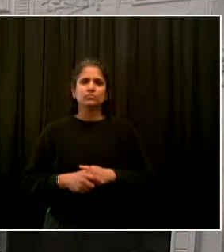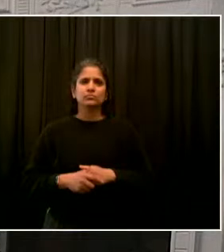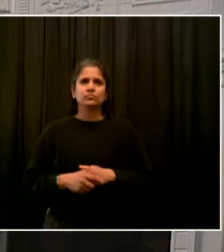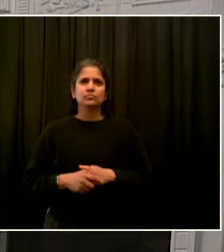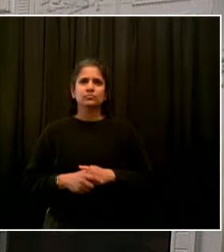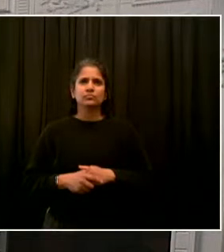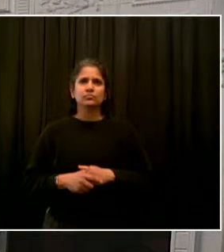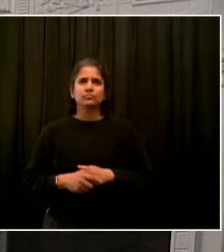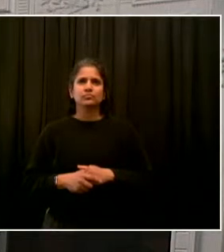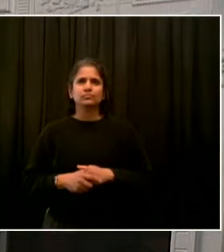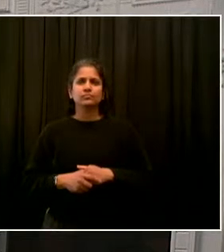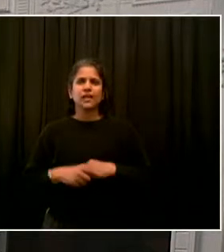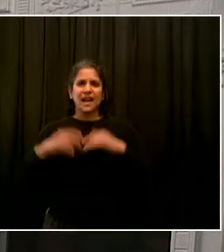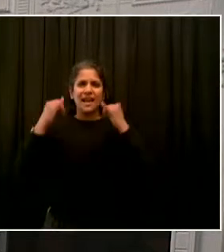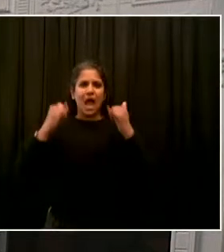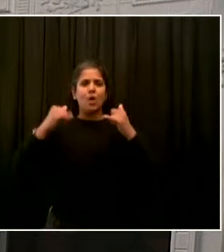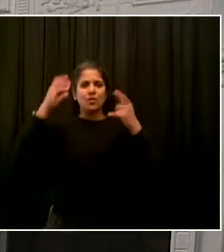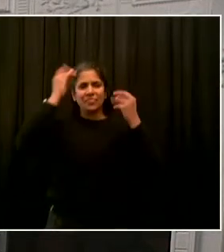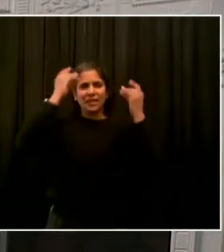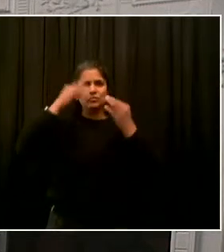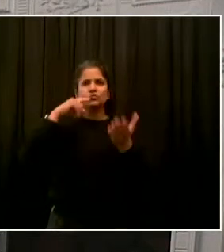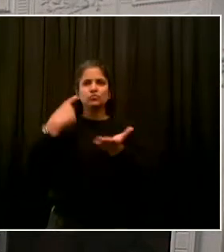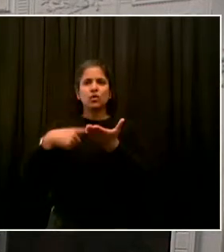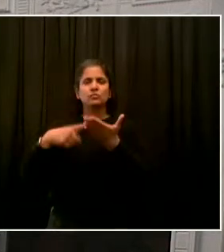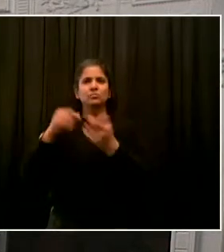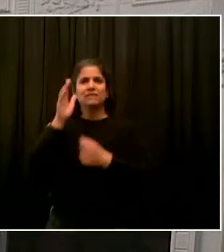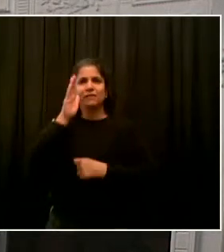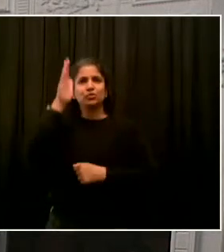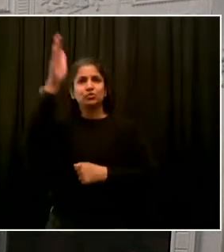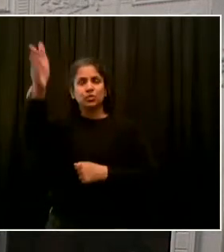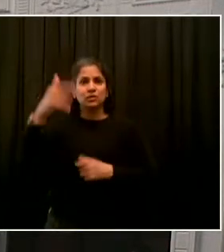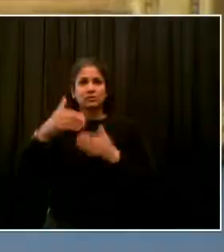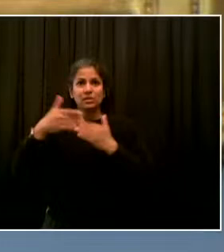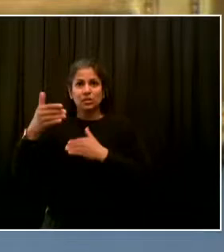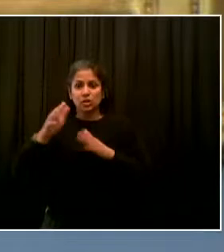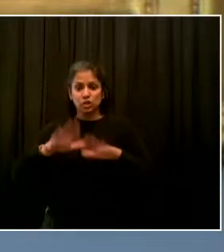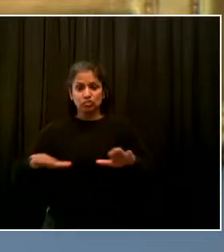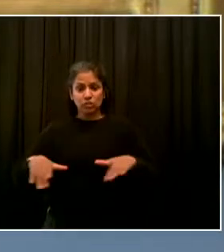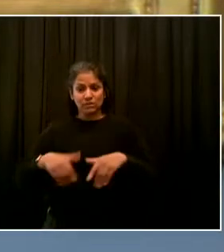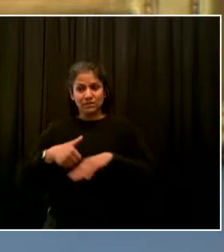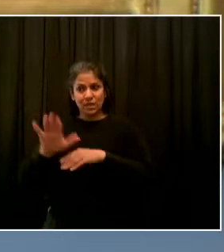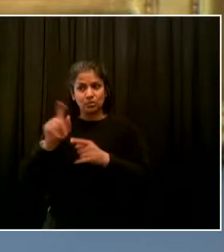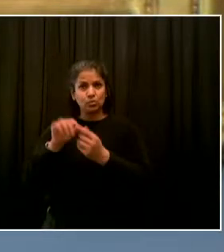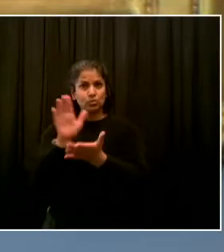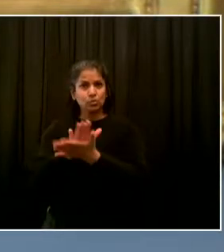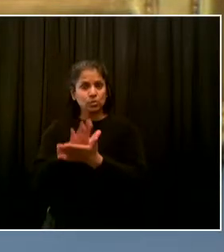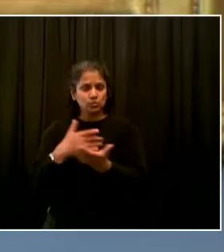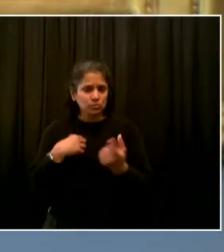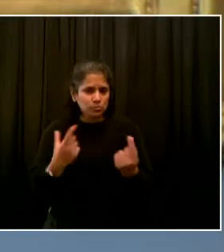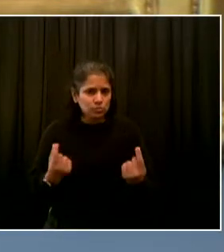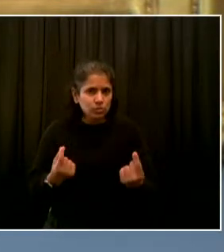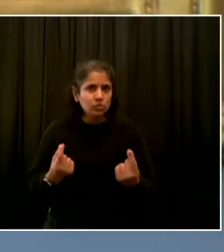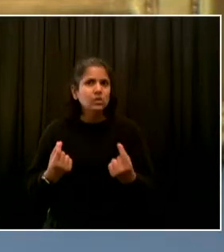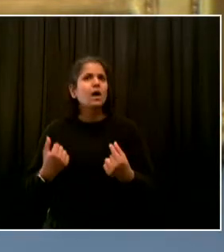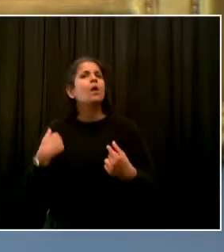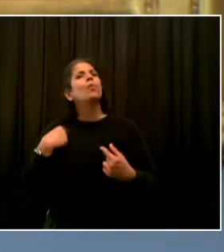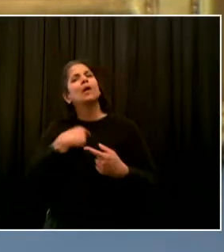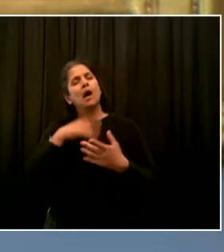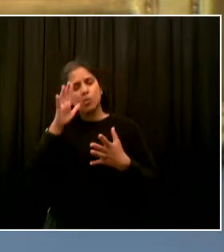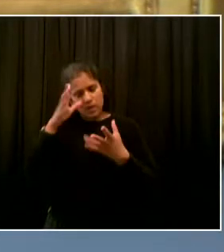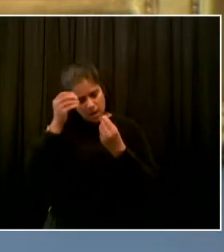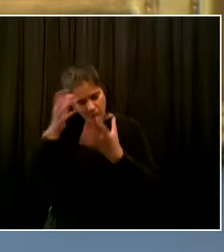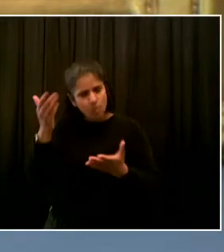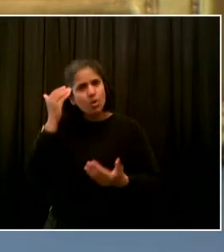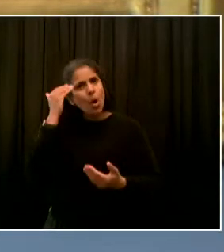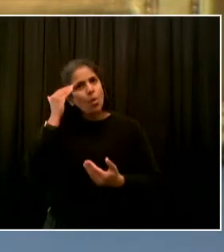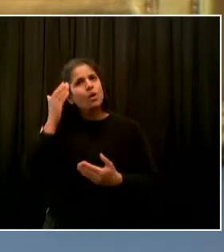programs with masks or without masks. What are you telling them to do? That we will make the notification after we apply for the stay